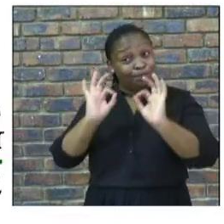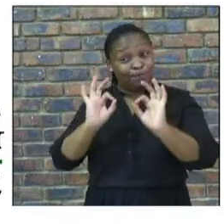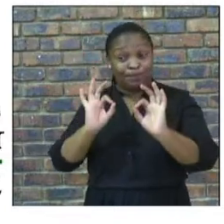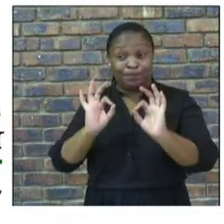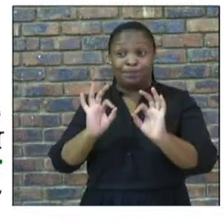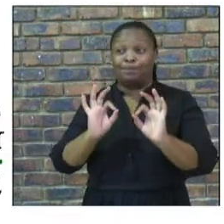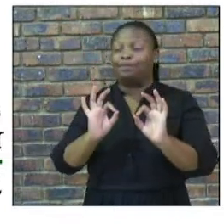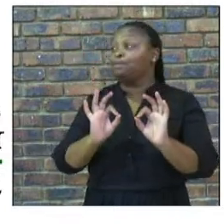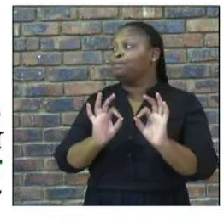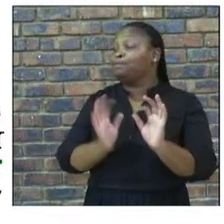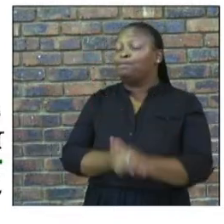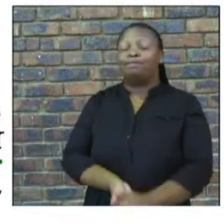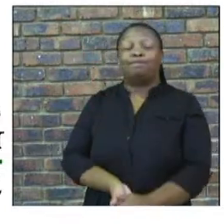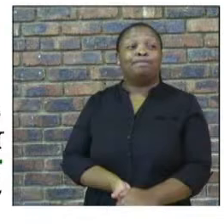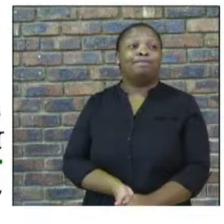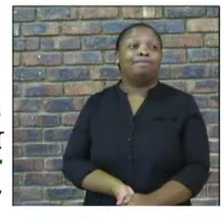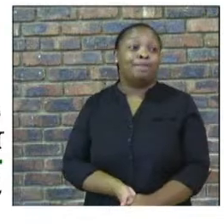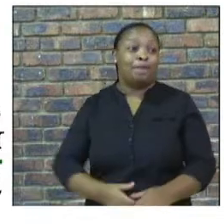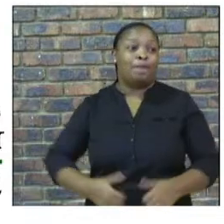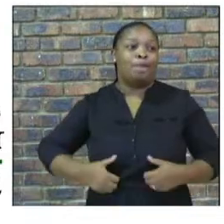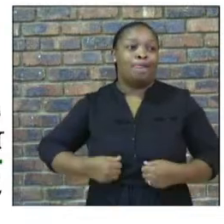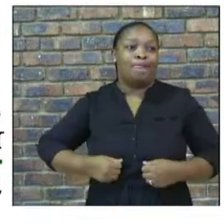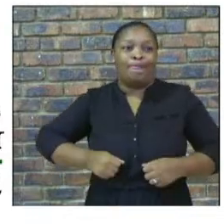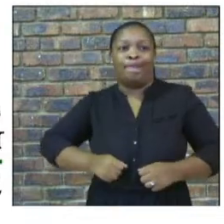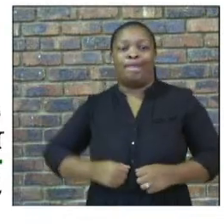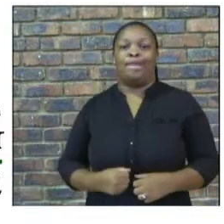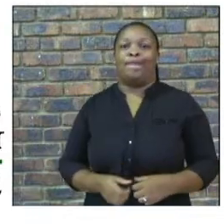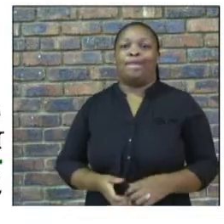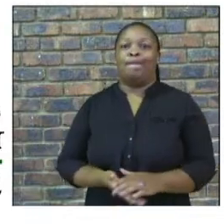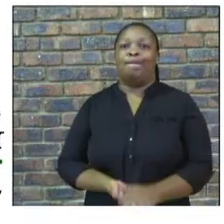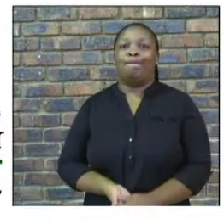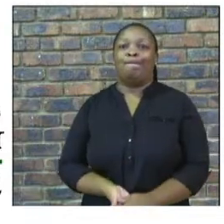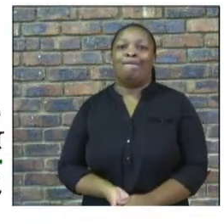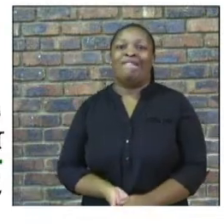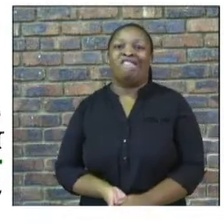Department ke. Oh ya.